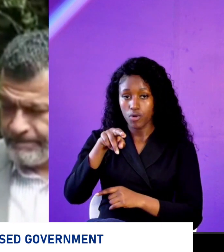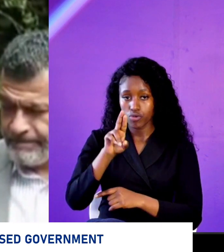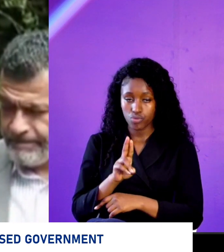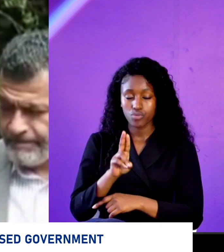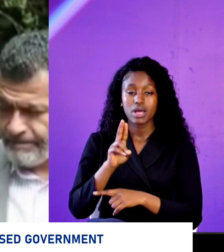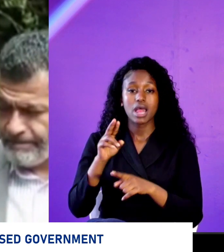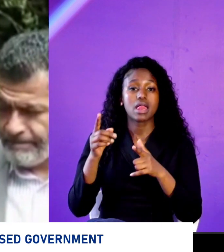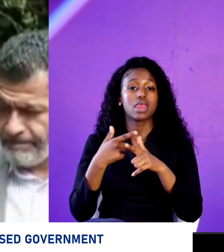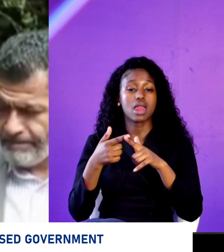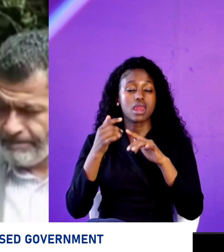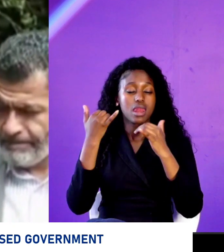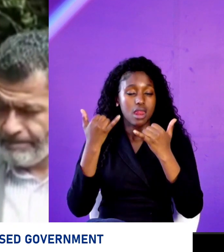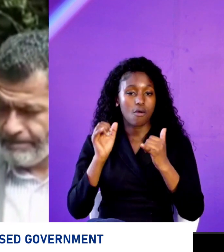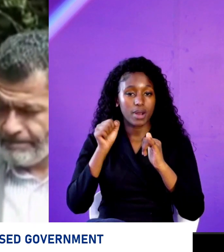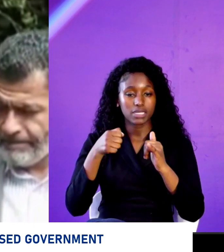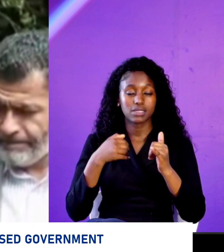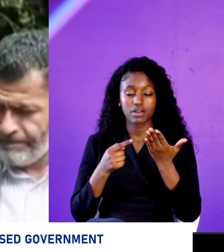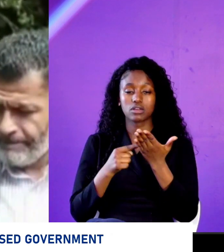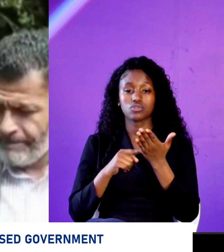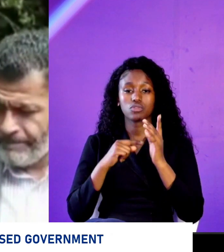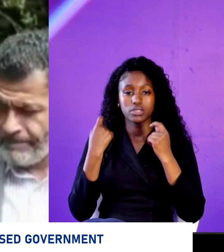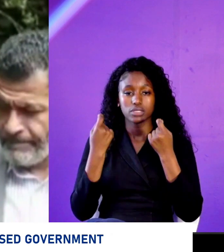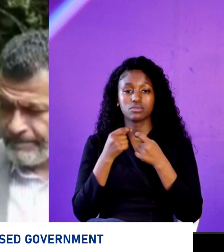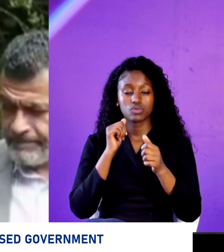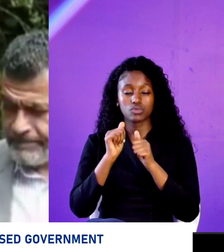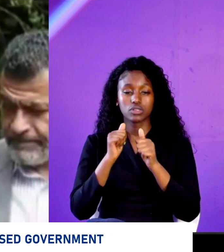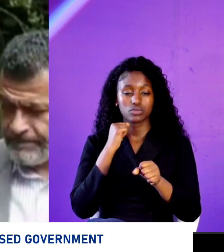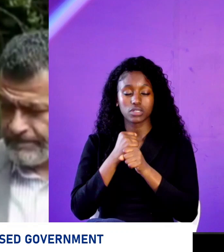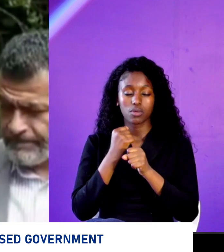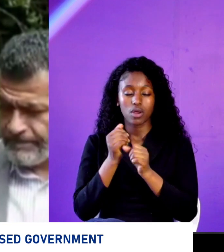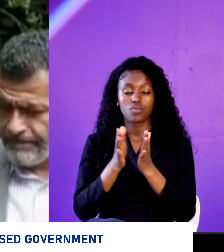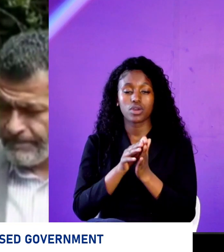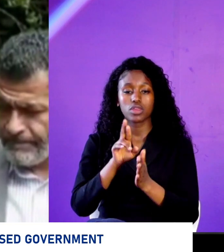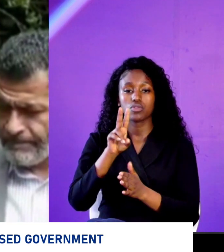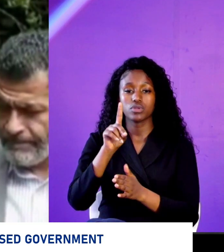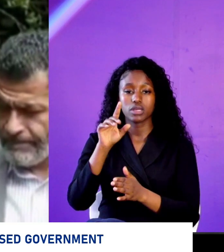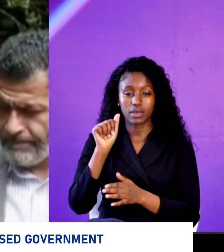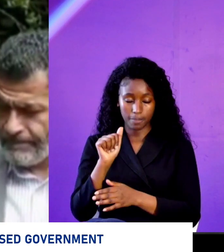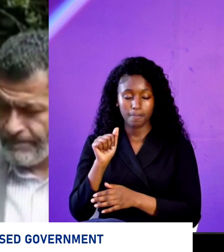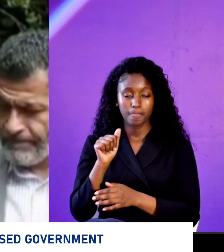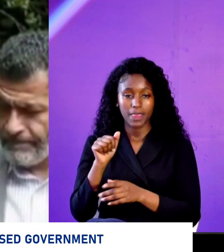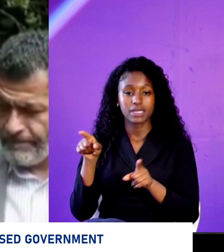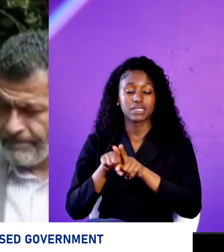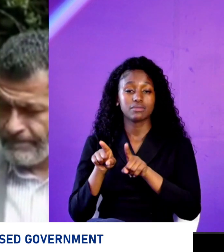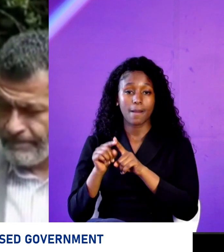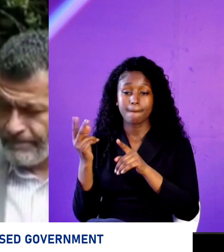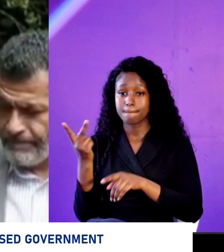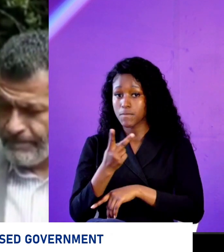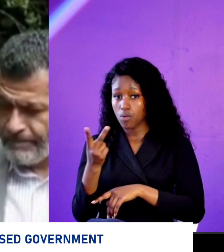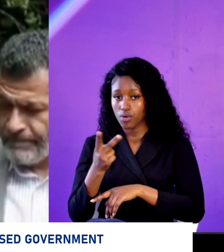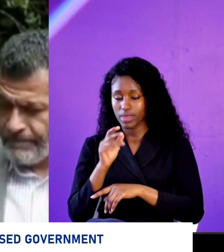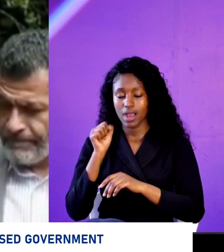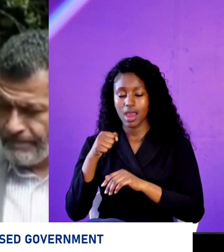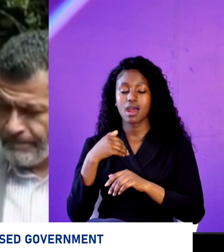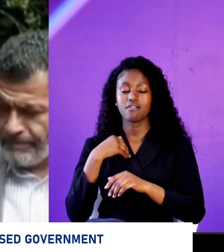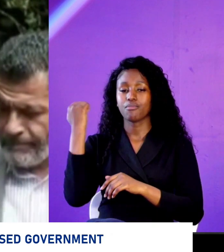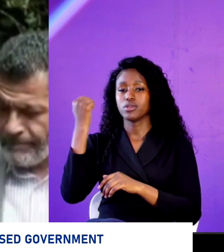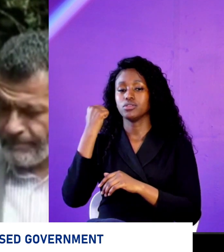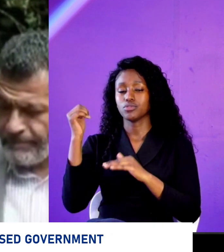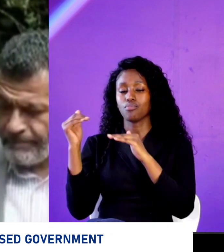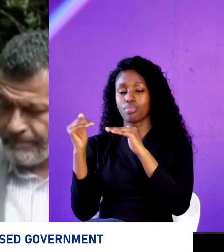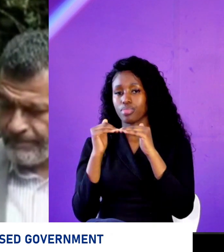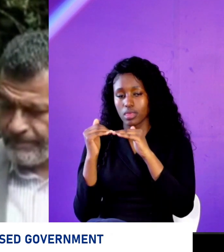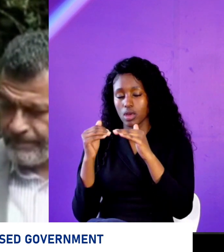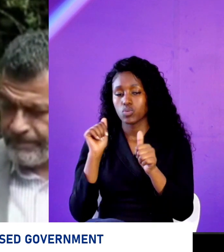constitute a technical team to work with our UDA counterparts as part of the political infrastructure to assist with